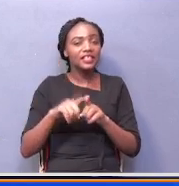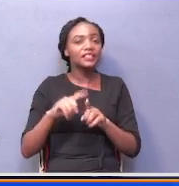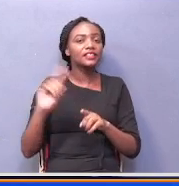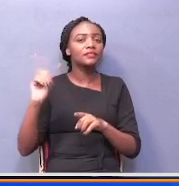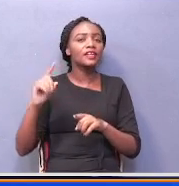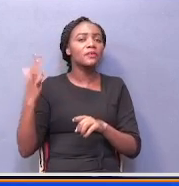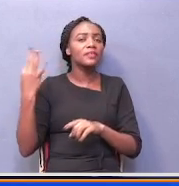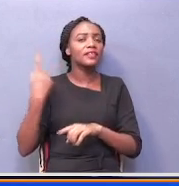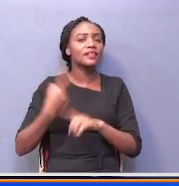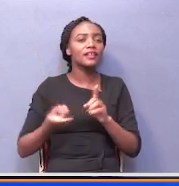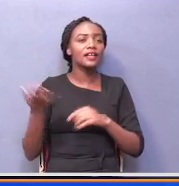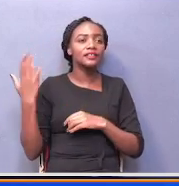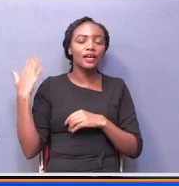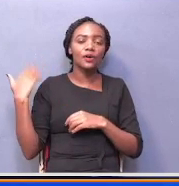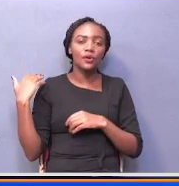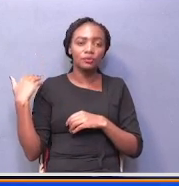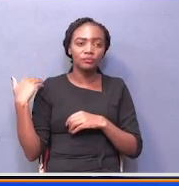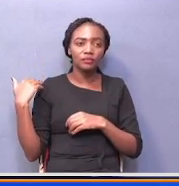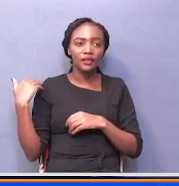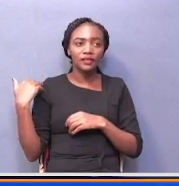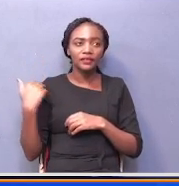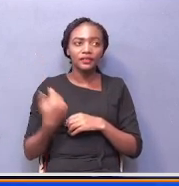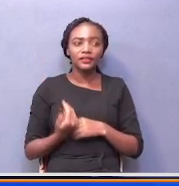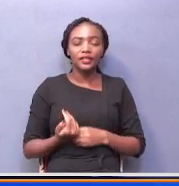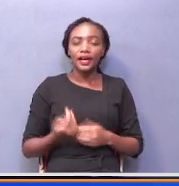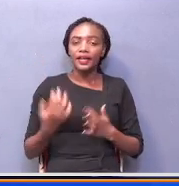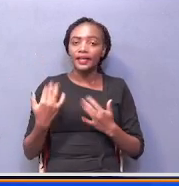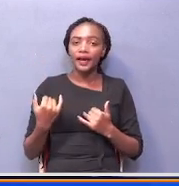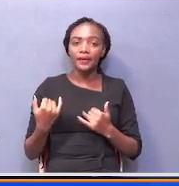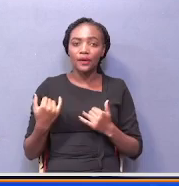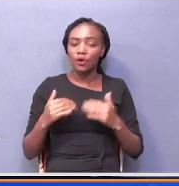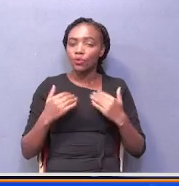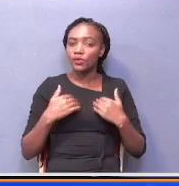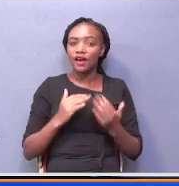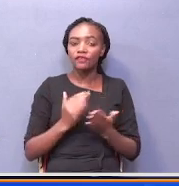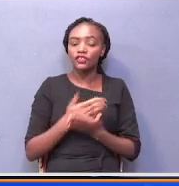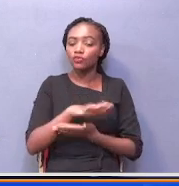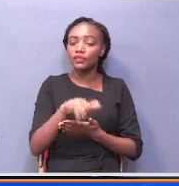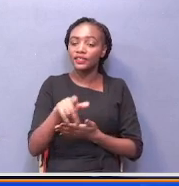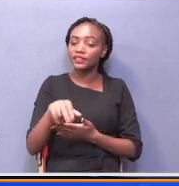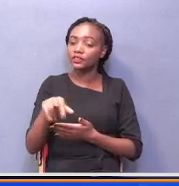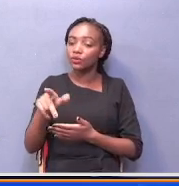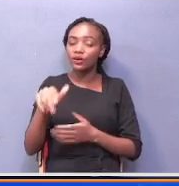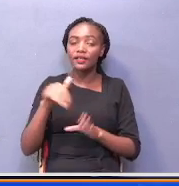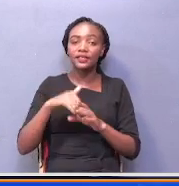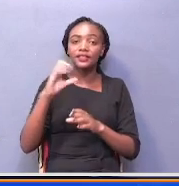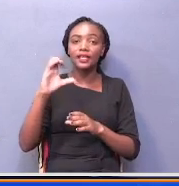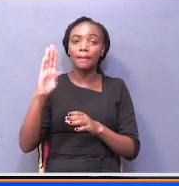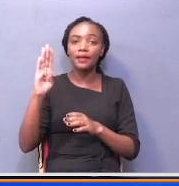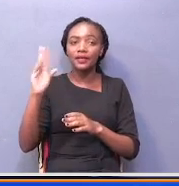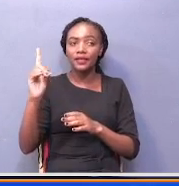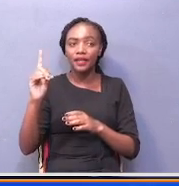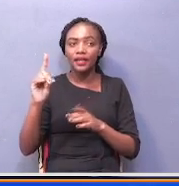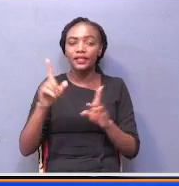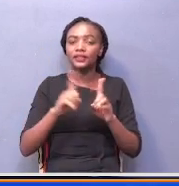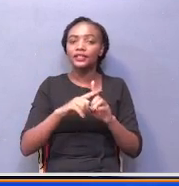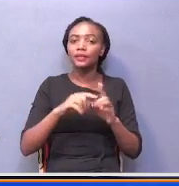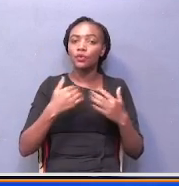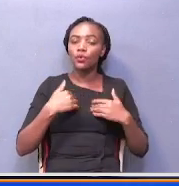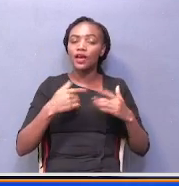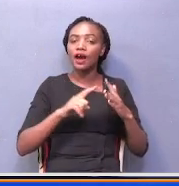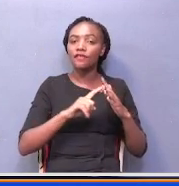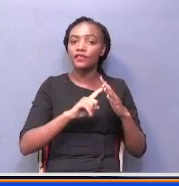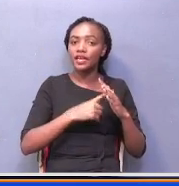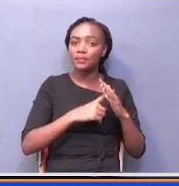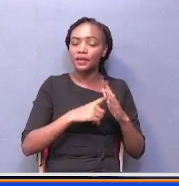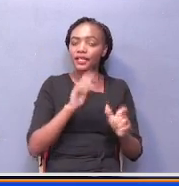years ago. From the soon-to-be commissioned Nairobi Expressway to the new walkways in the Nairobi CBD, as well as the renovations in